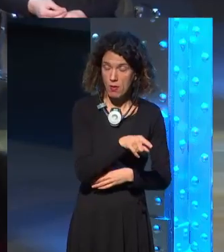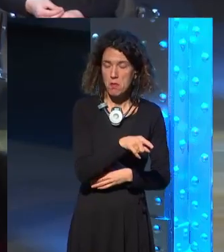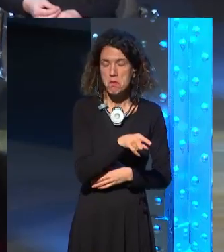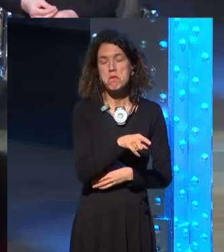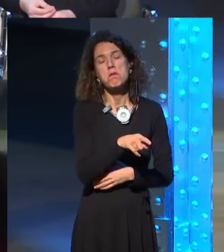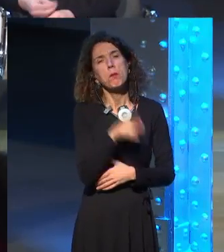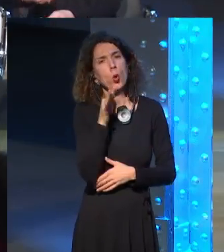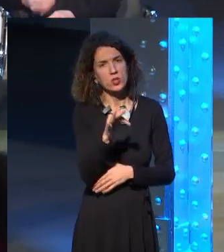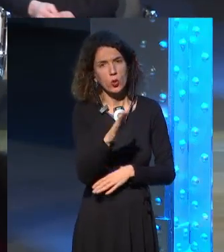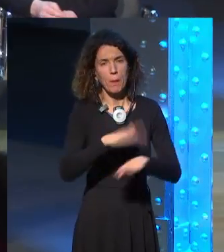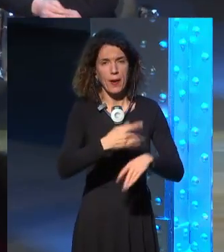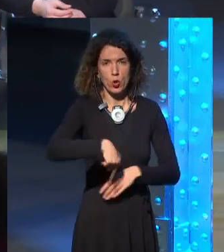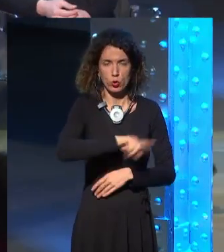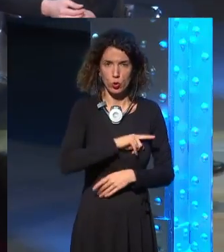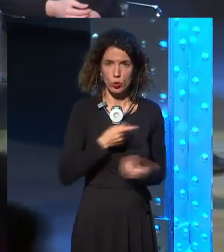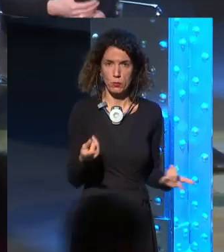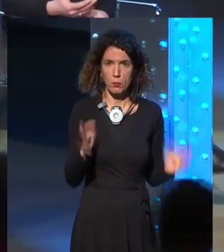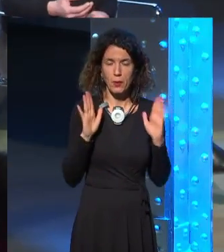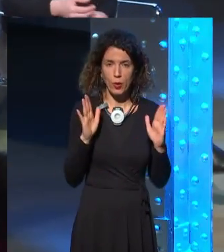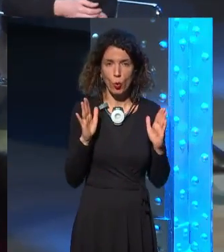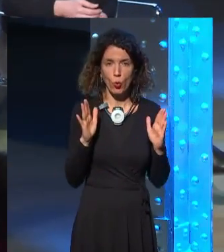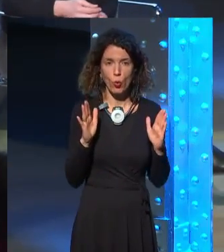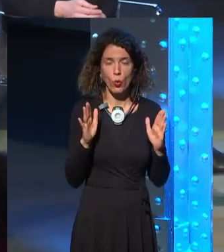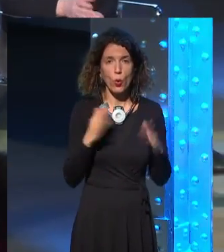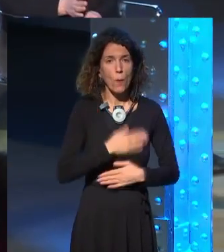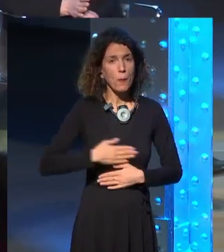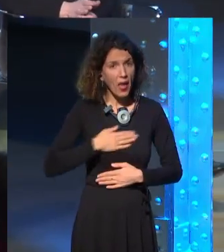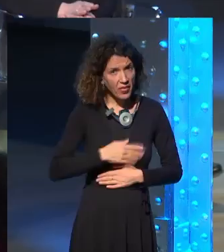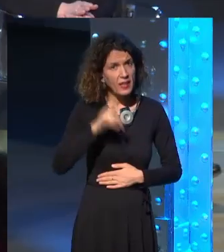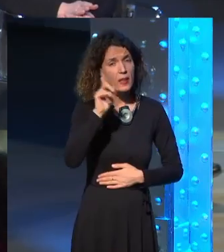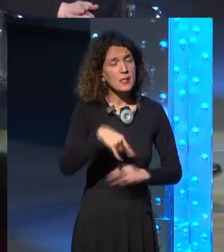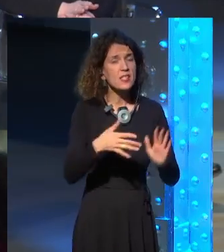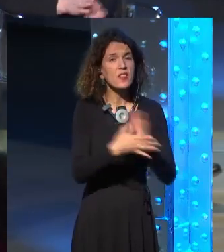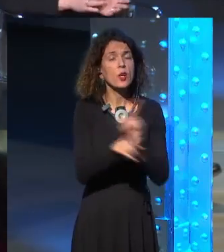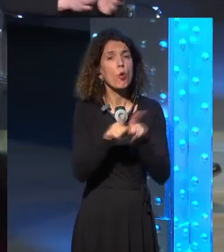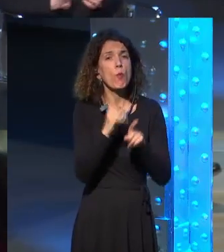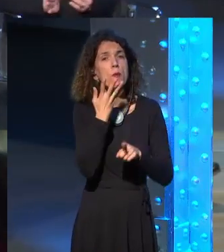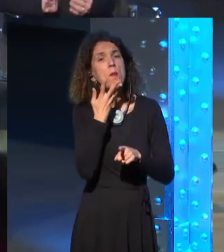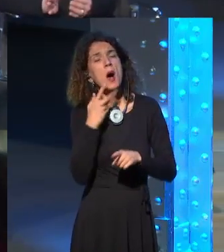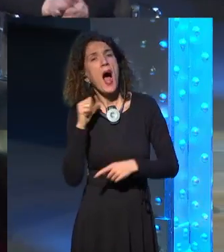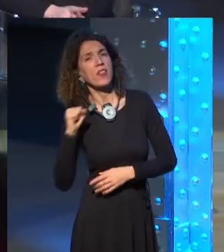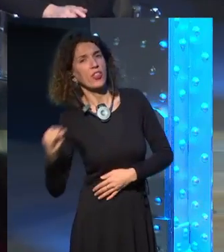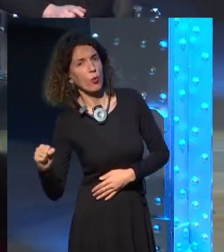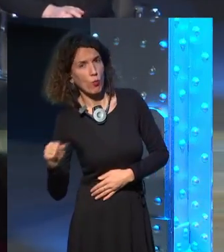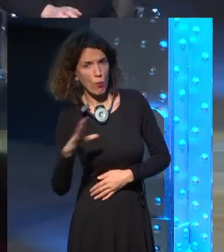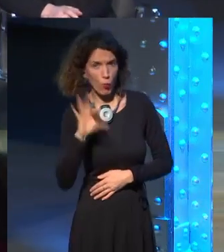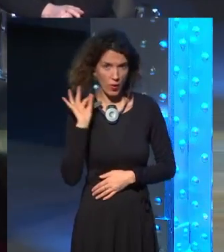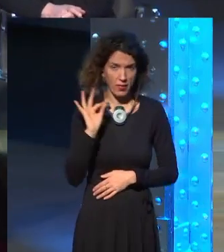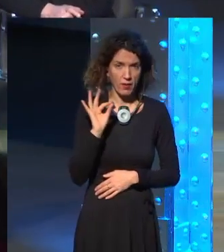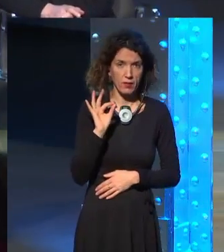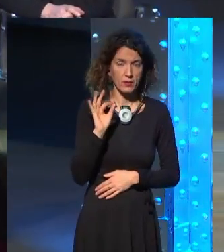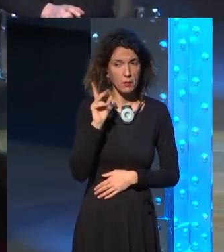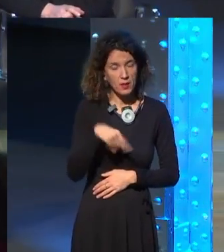But pleasures can also become an addiction and take focus away from